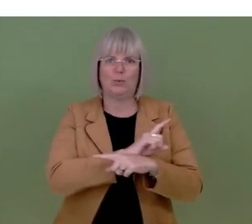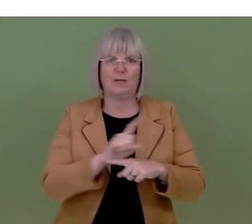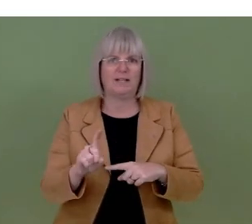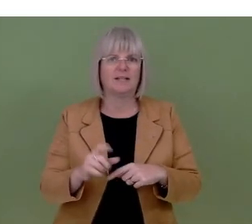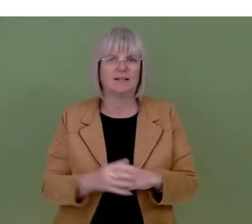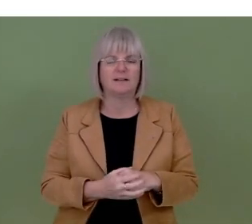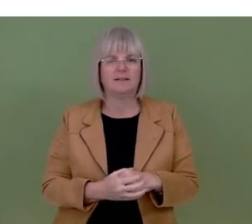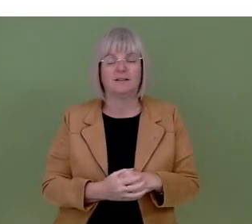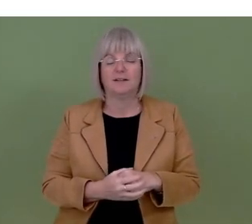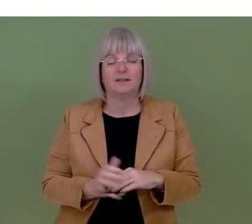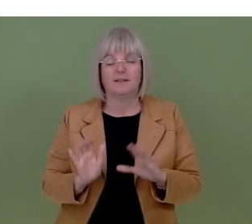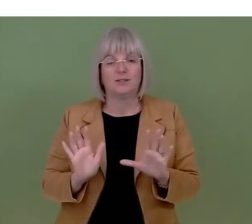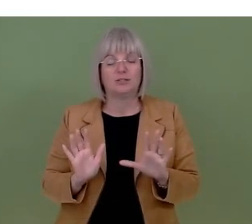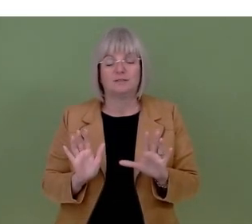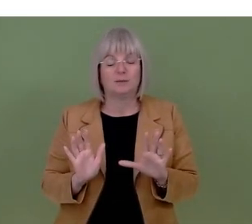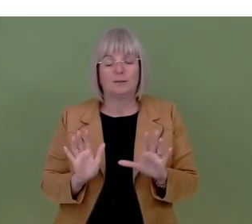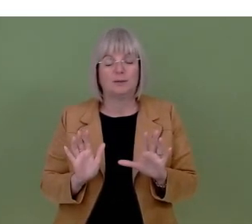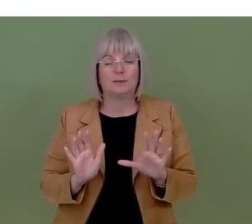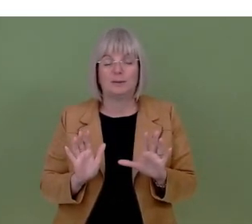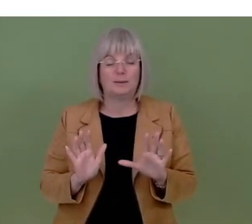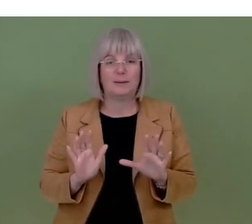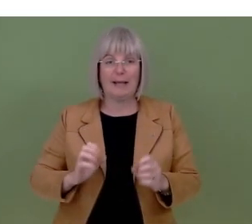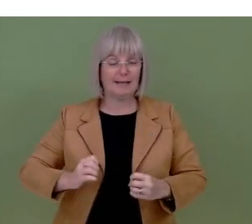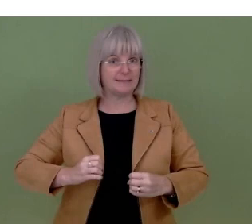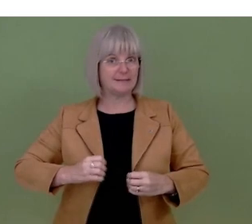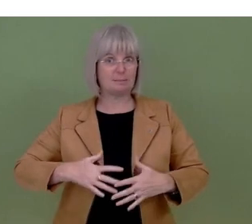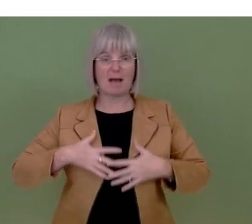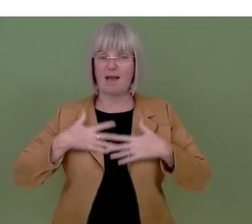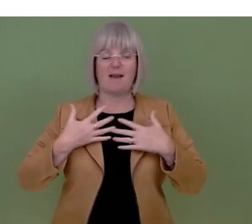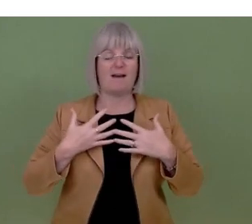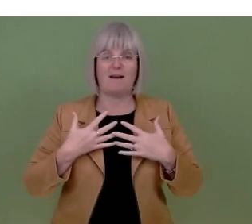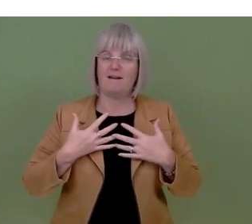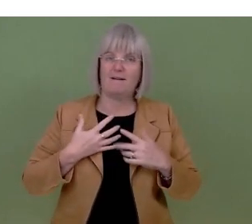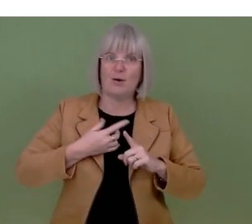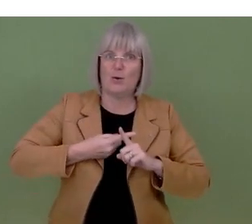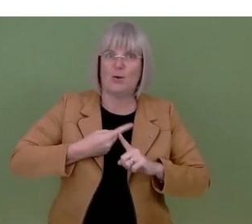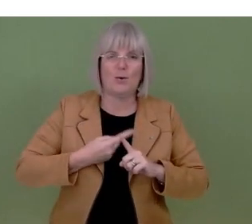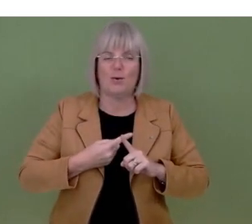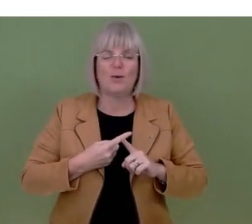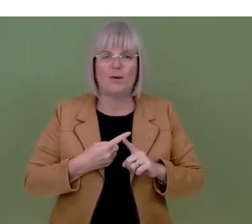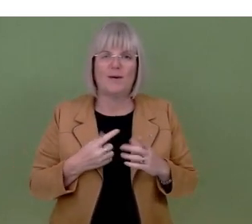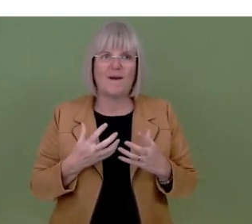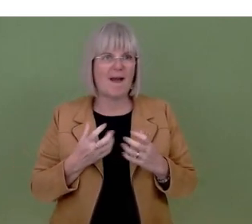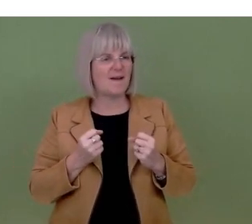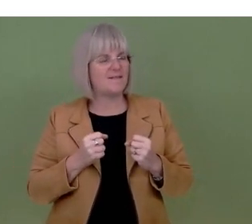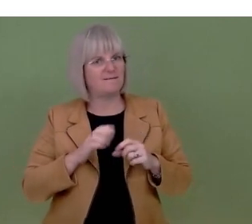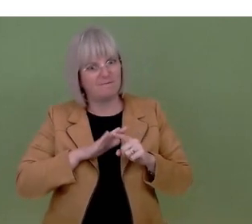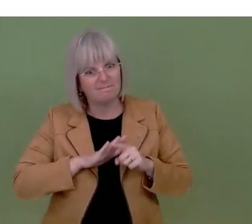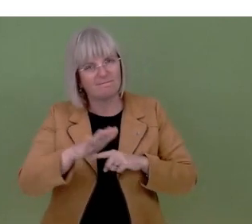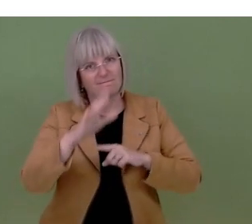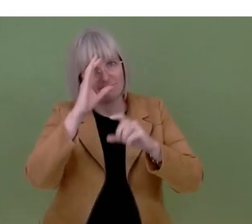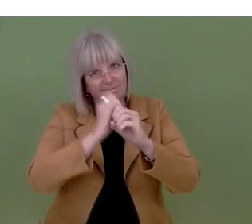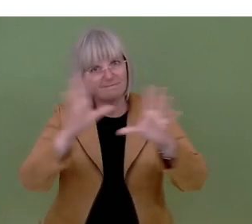It's just been very intensely inspiring, genuinely sort of given cause for hope, as well as set out, I think, some of